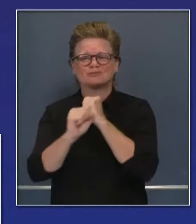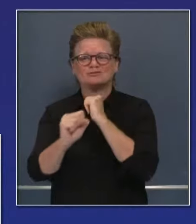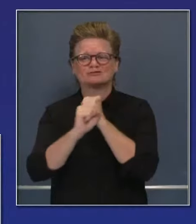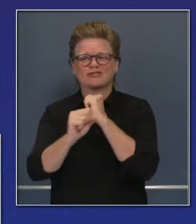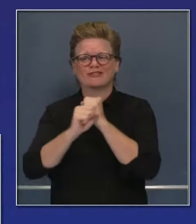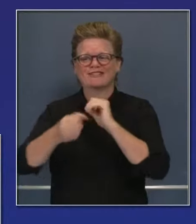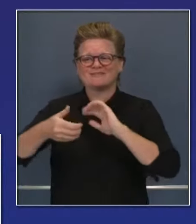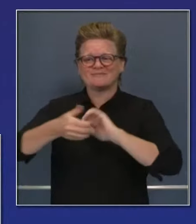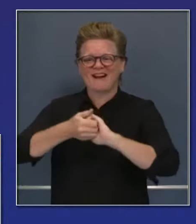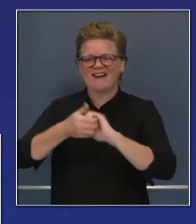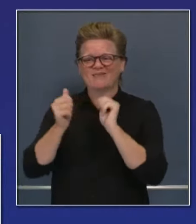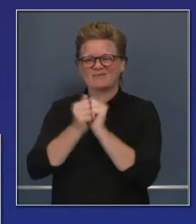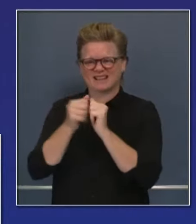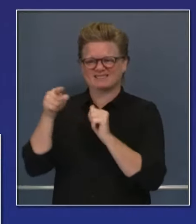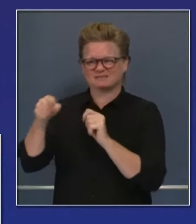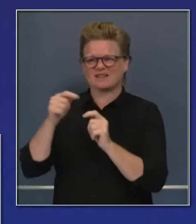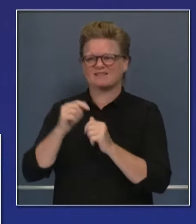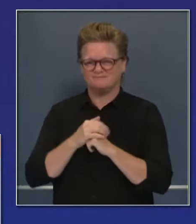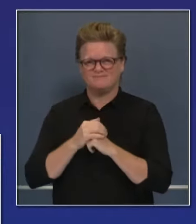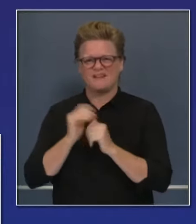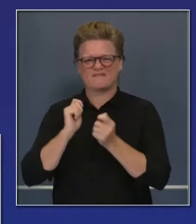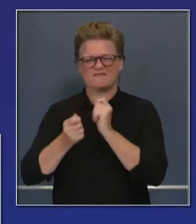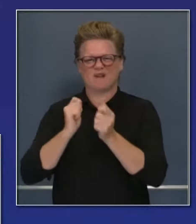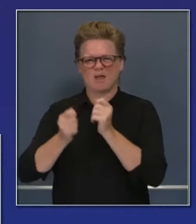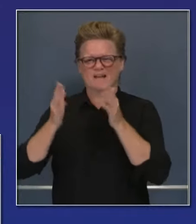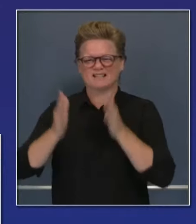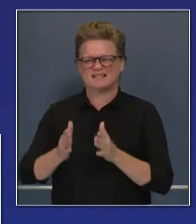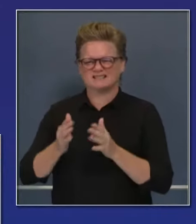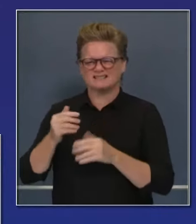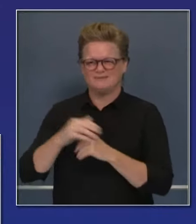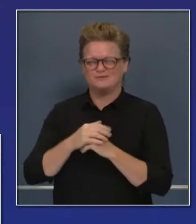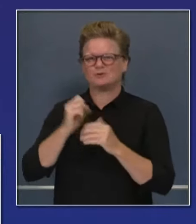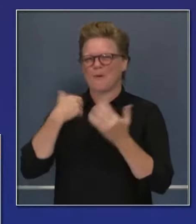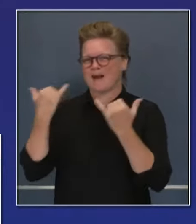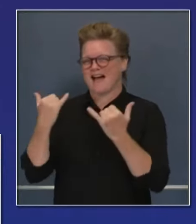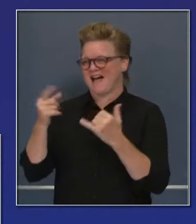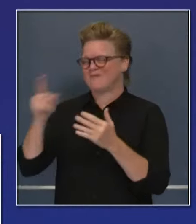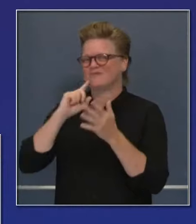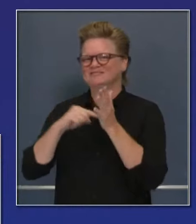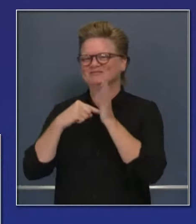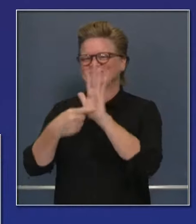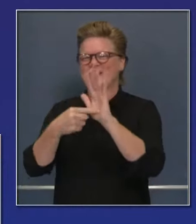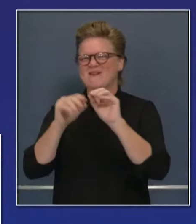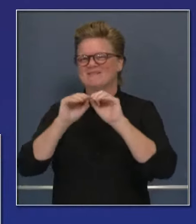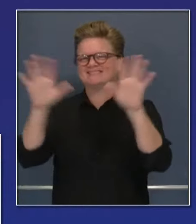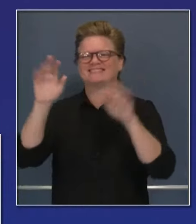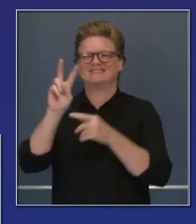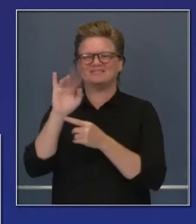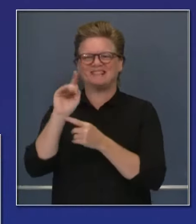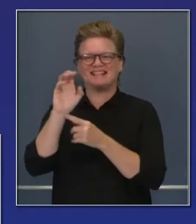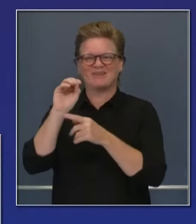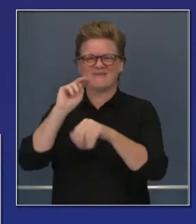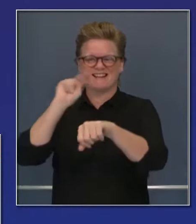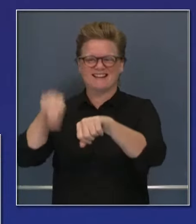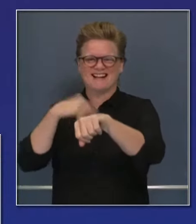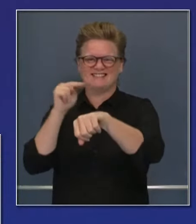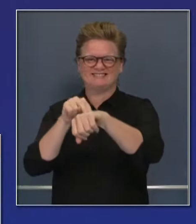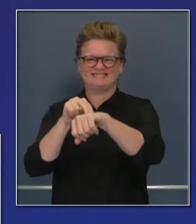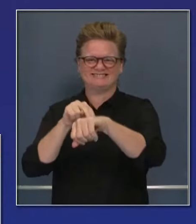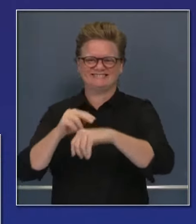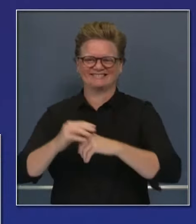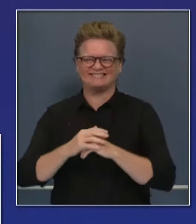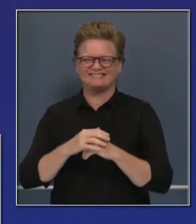in our California for All initiative. This PSA will be shared nationwide, and it features someone that's